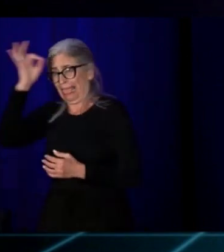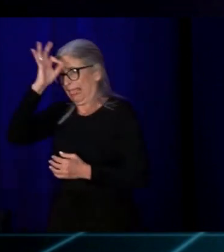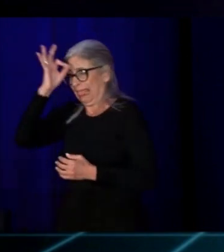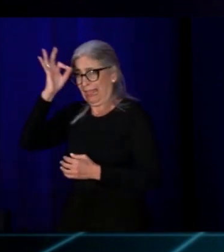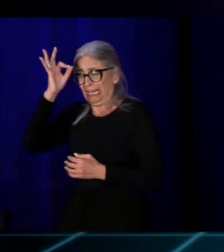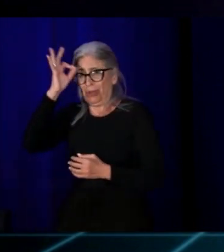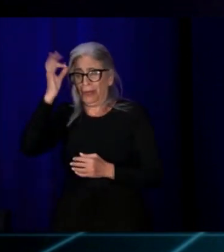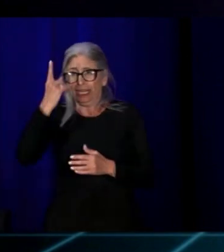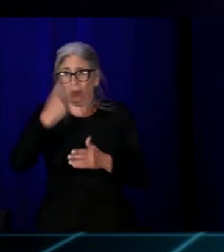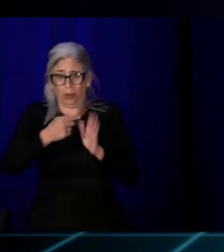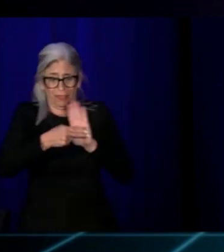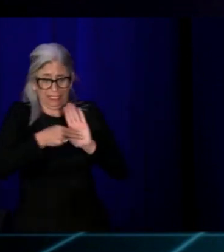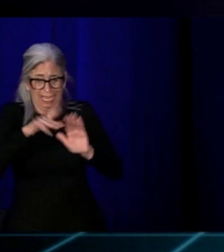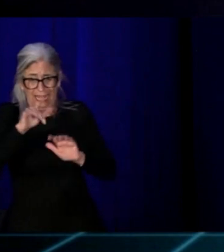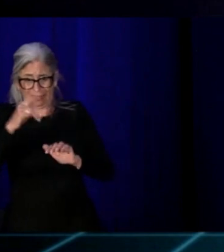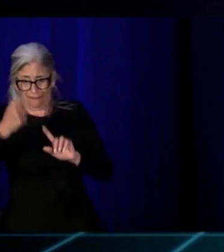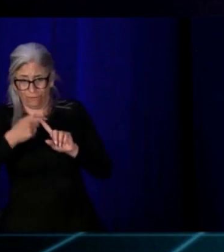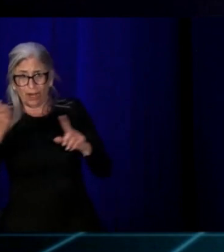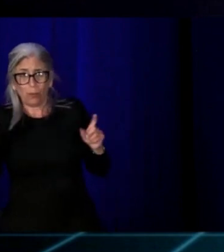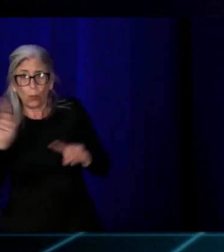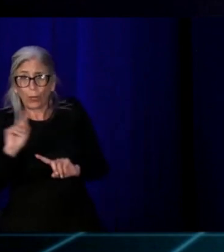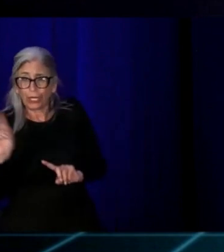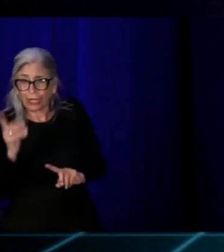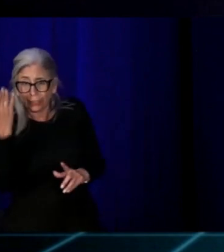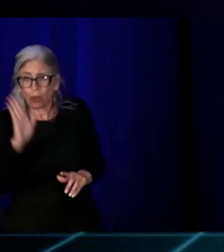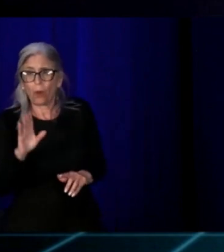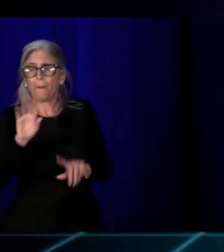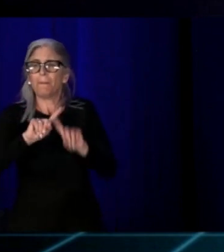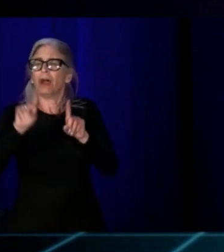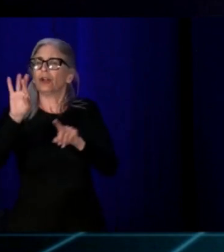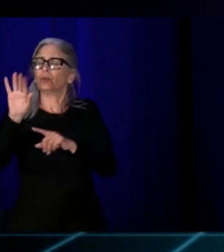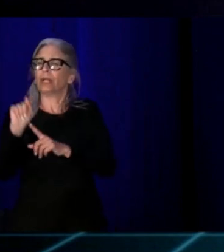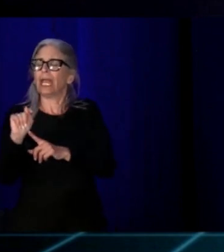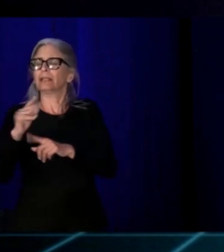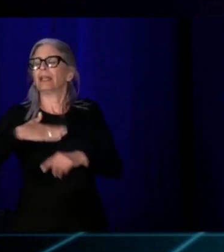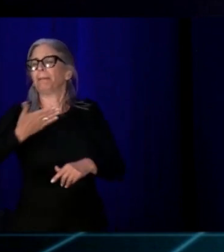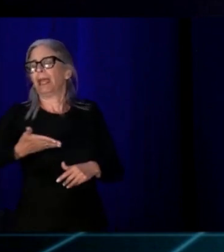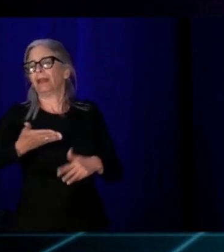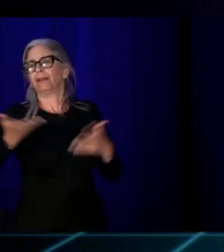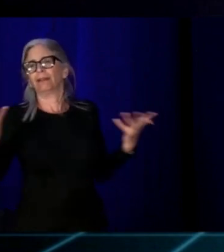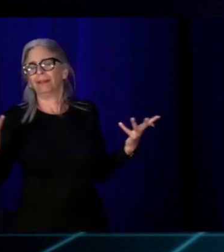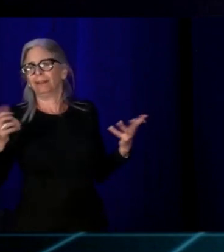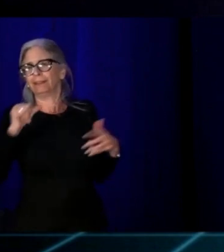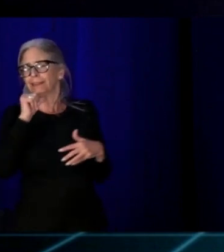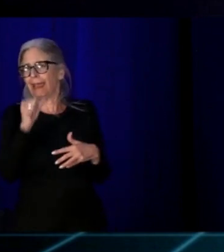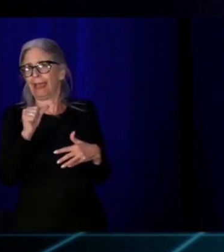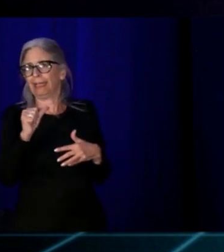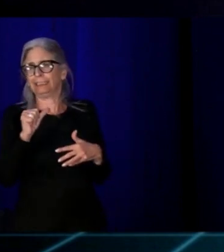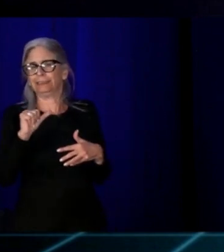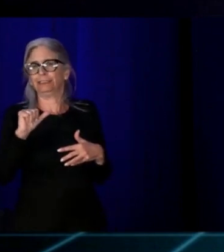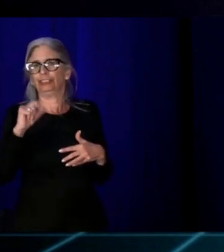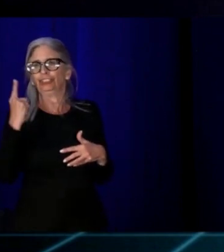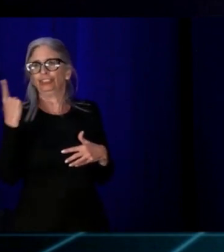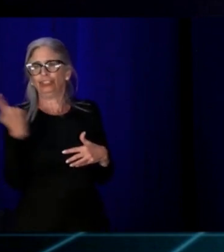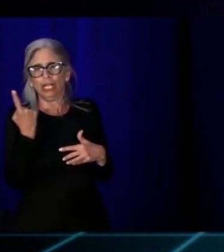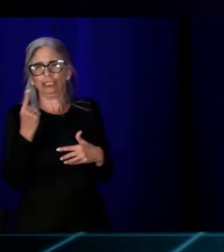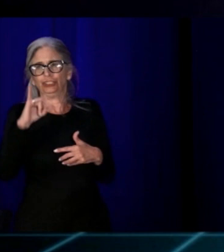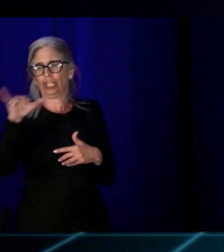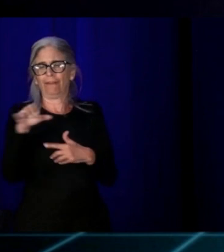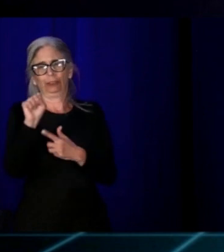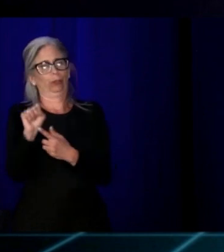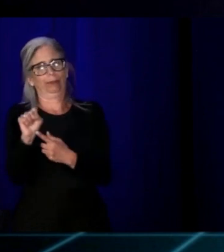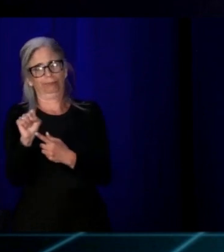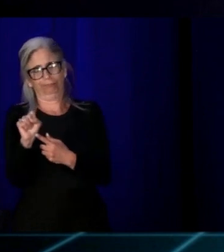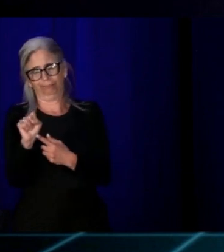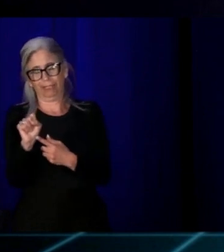that tagline really came from, but React, let's admit it, it's just really not just JavaScript. So